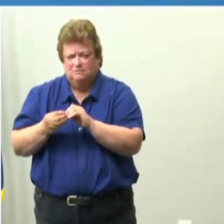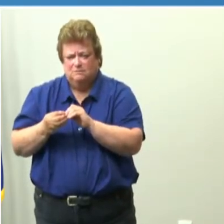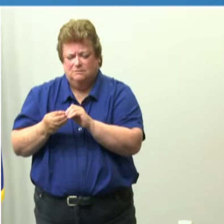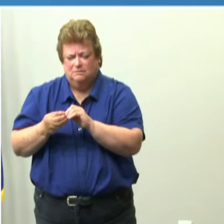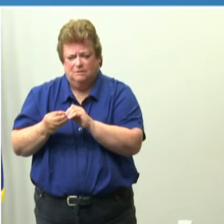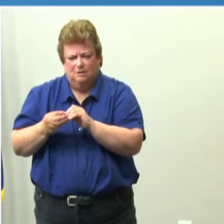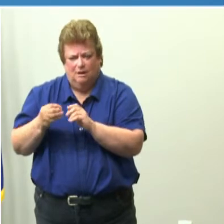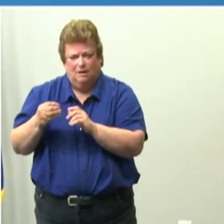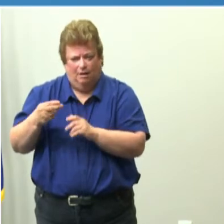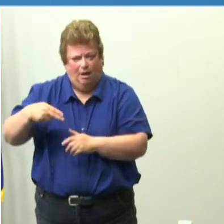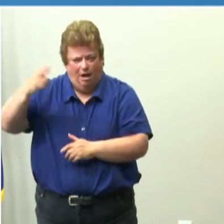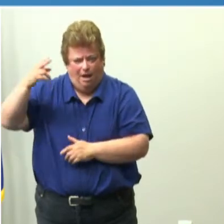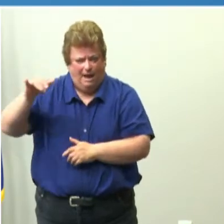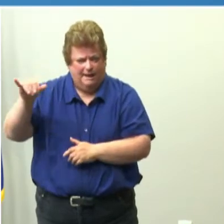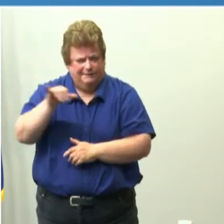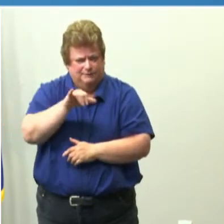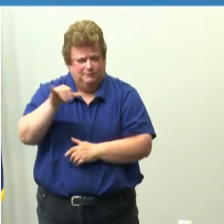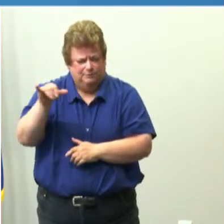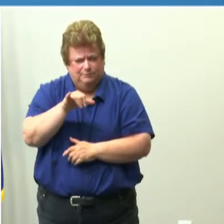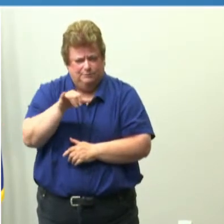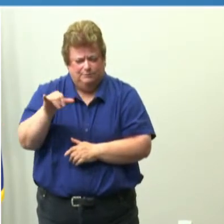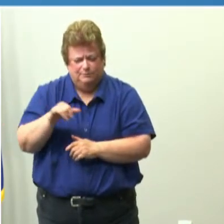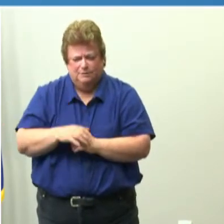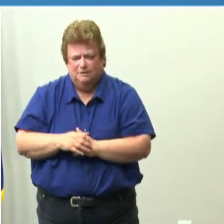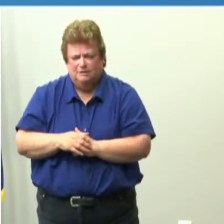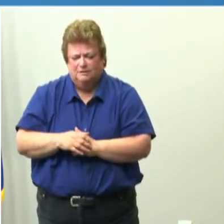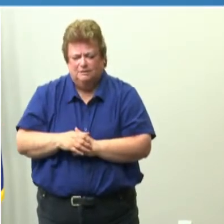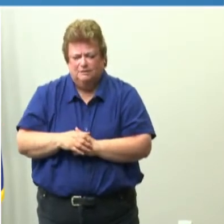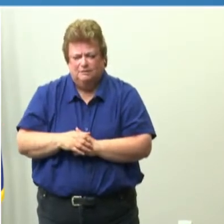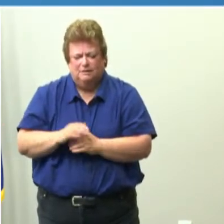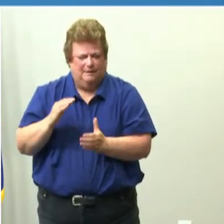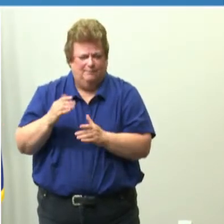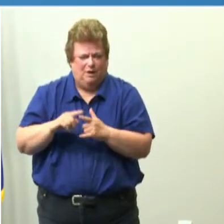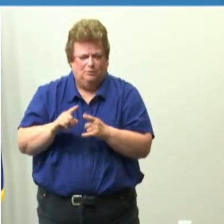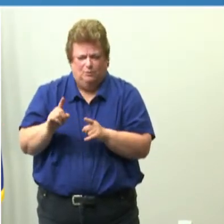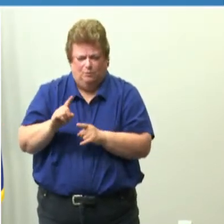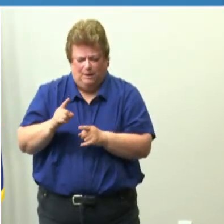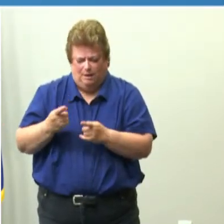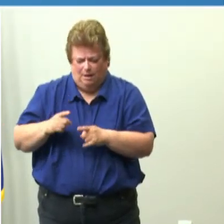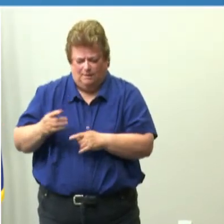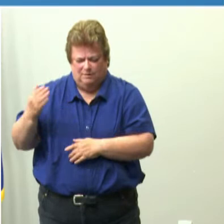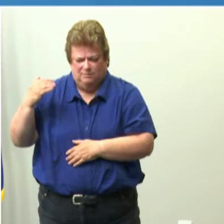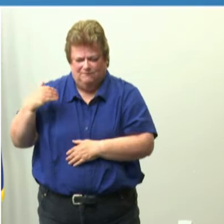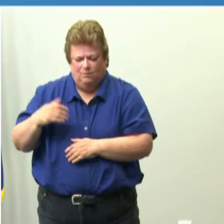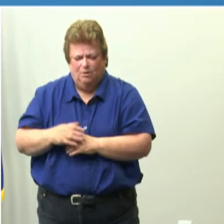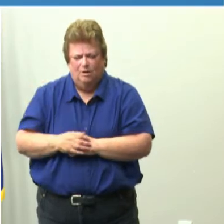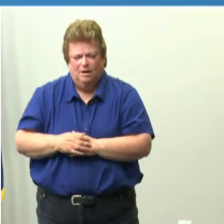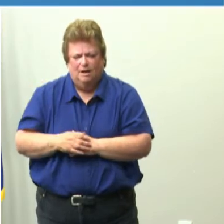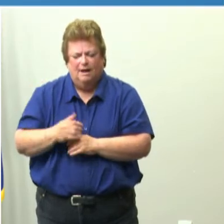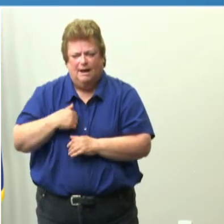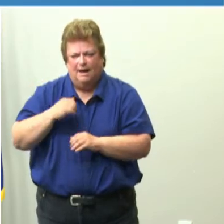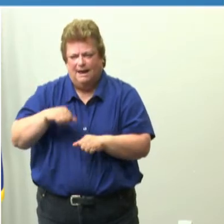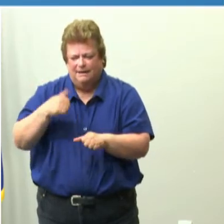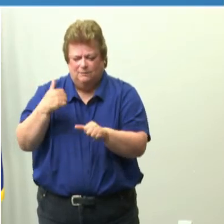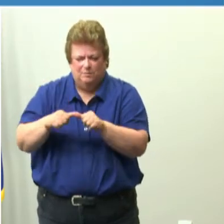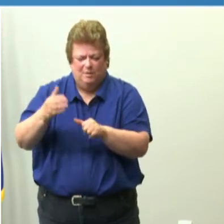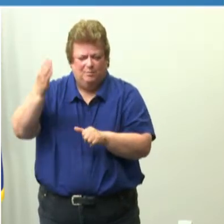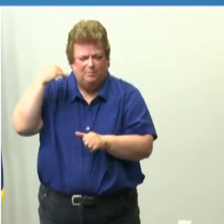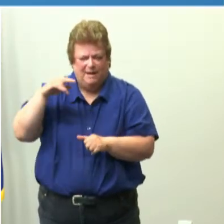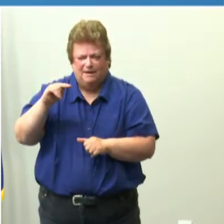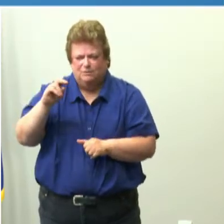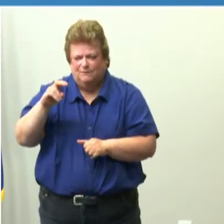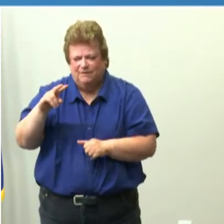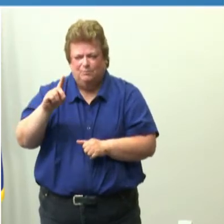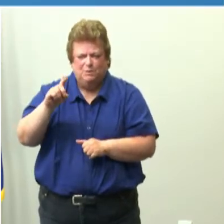really high compared to where they have been. While the people from outside the community, I mean, I can remember back in November or